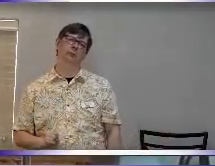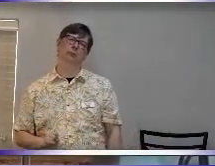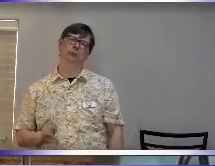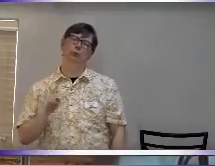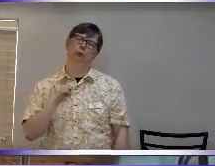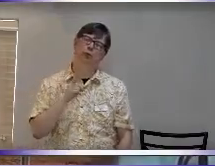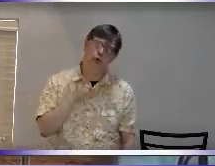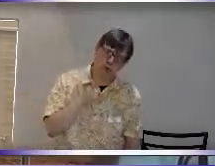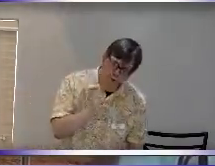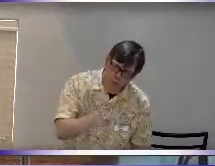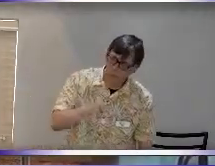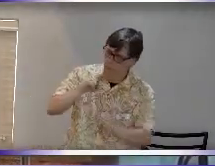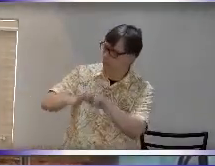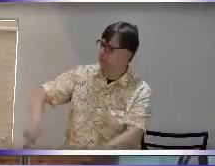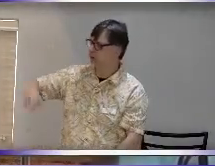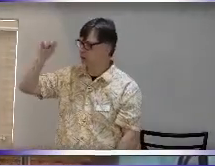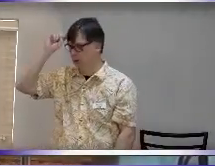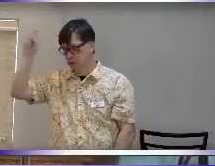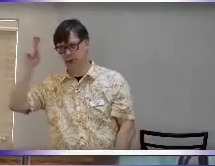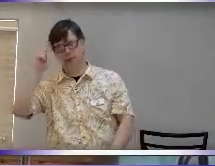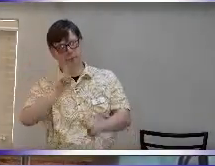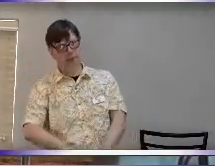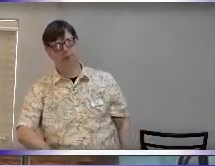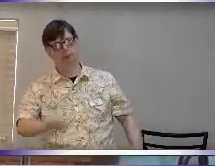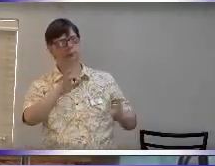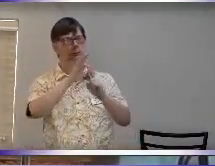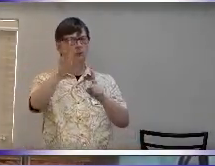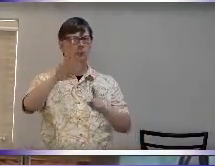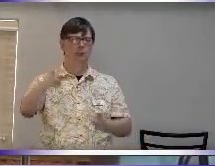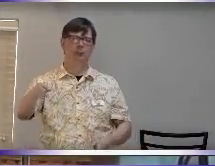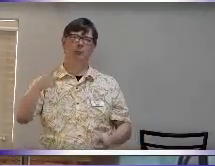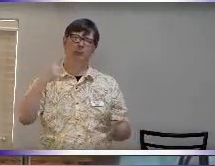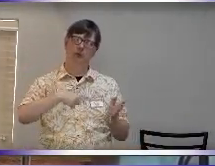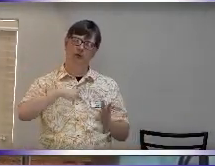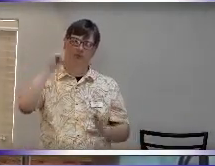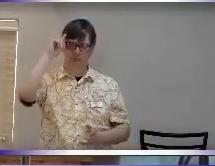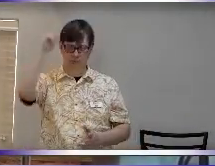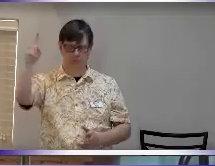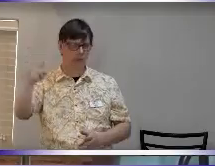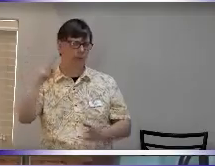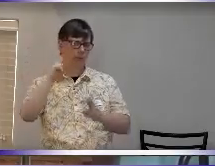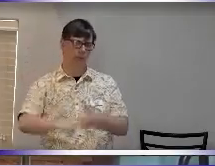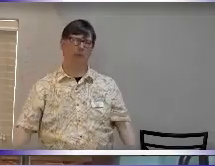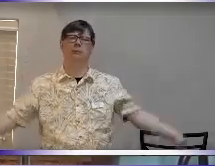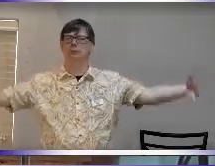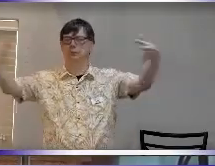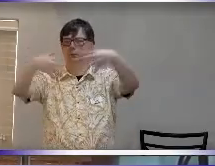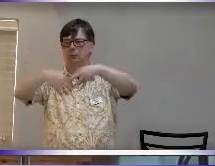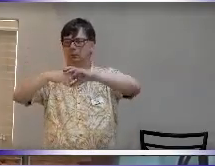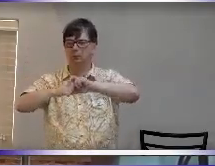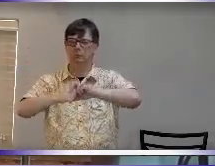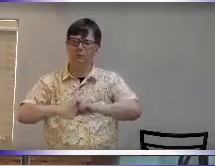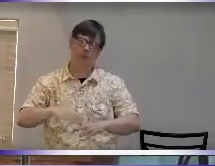you misunderstand, you miss the point, and therefore you can miss the whole interaction. So what are our